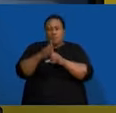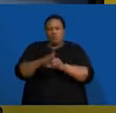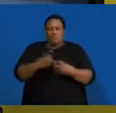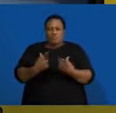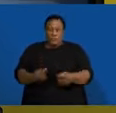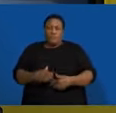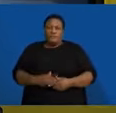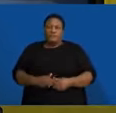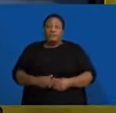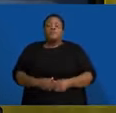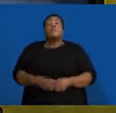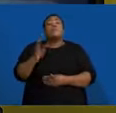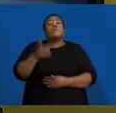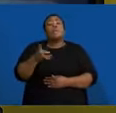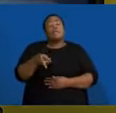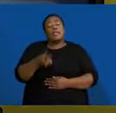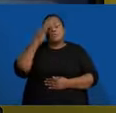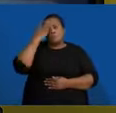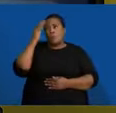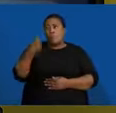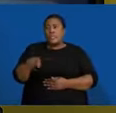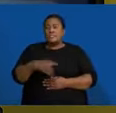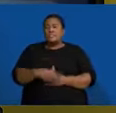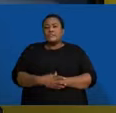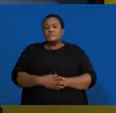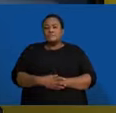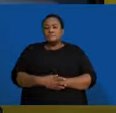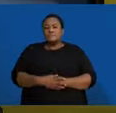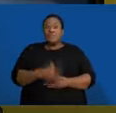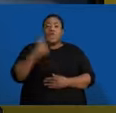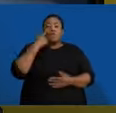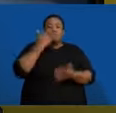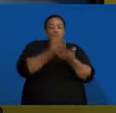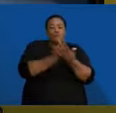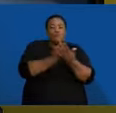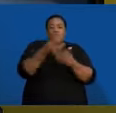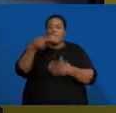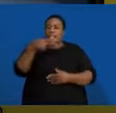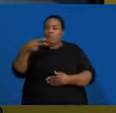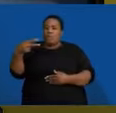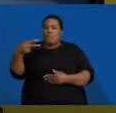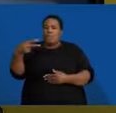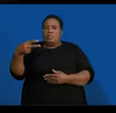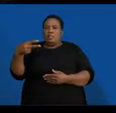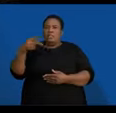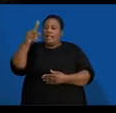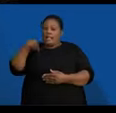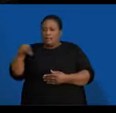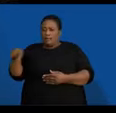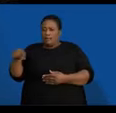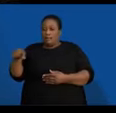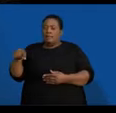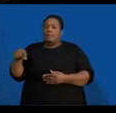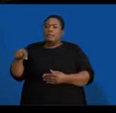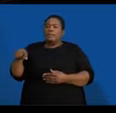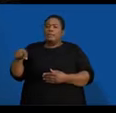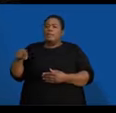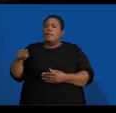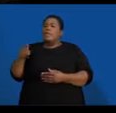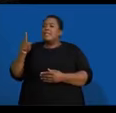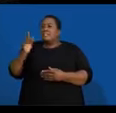Also, you need to know that you need to prove equal angles and equal sides. Remember that to